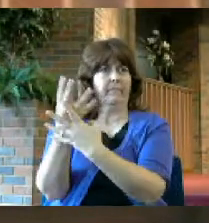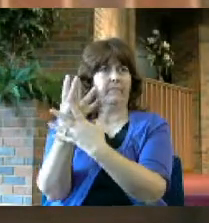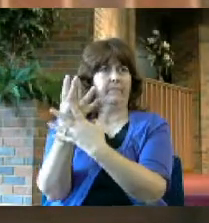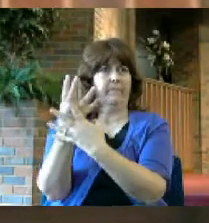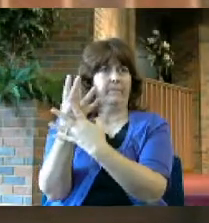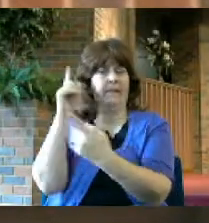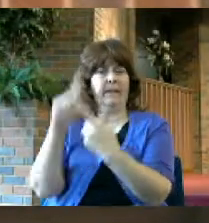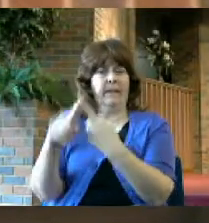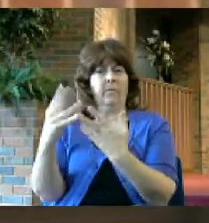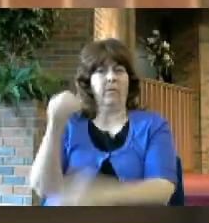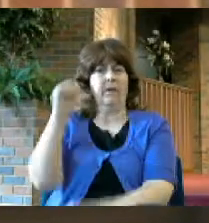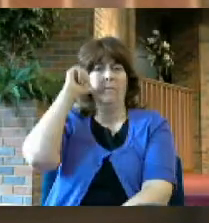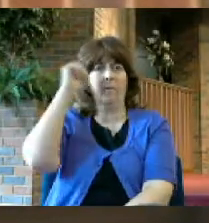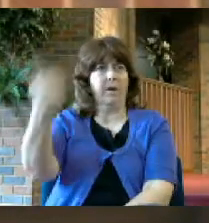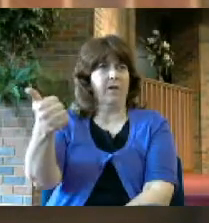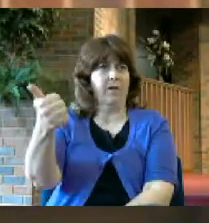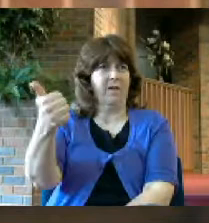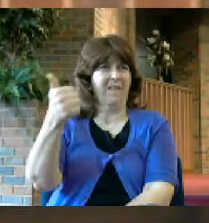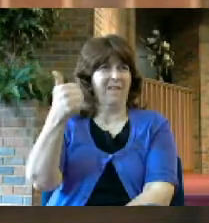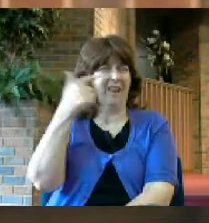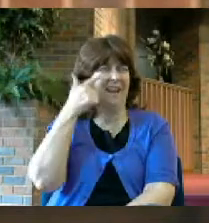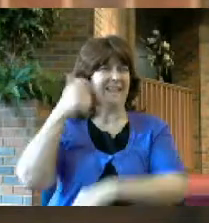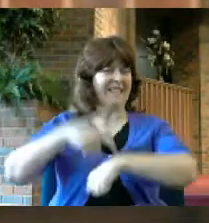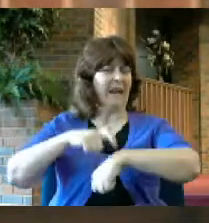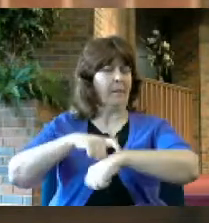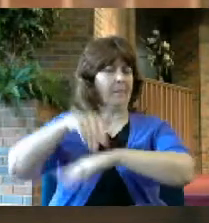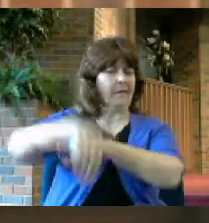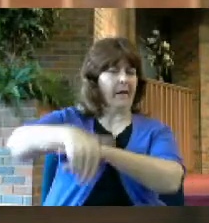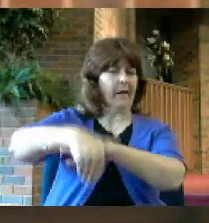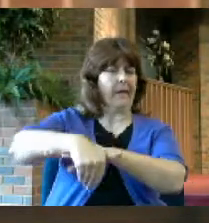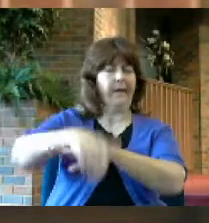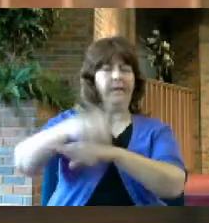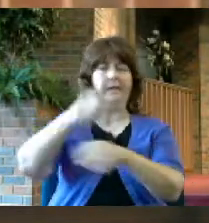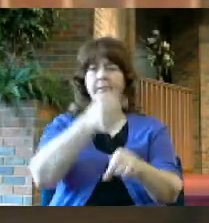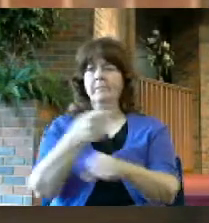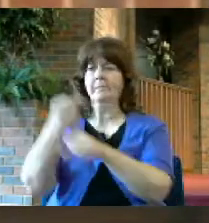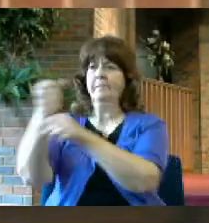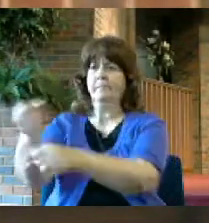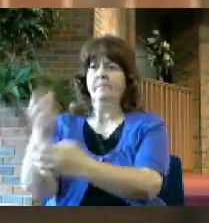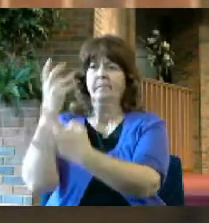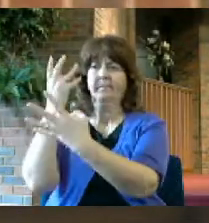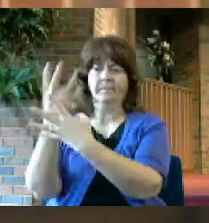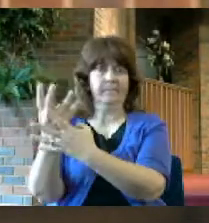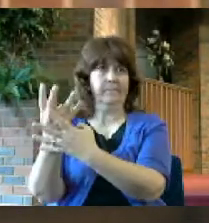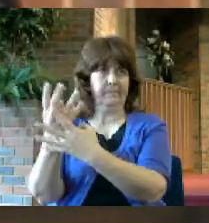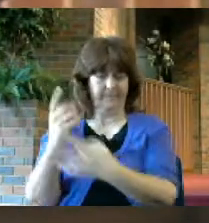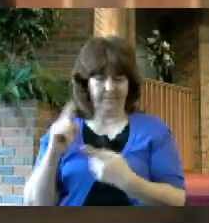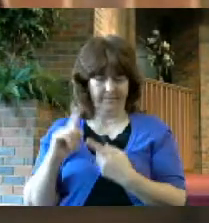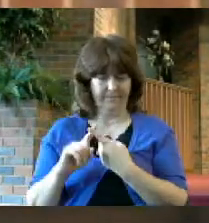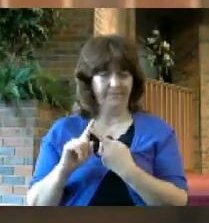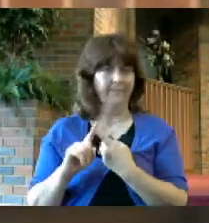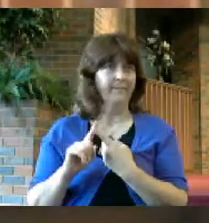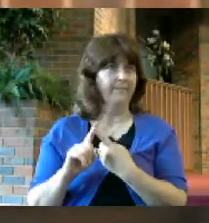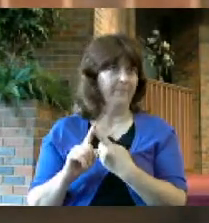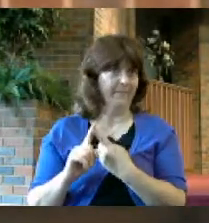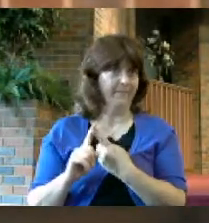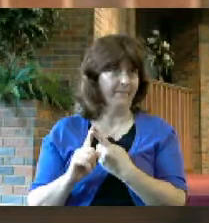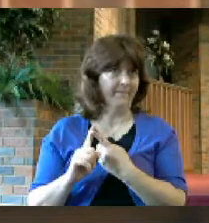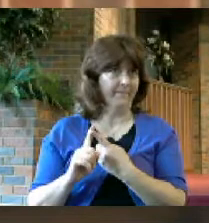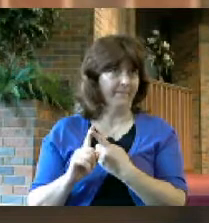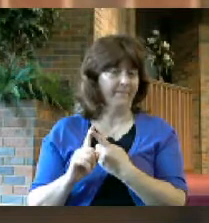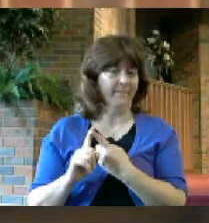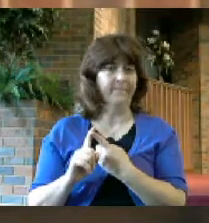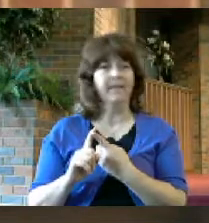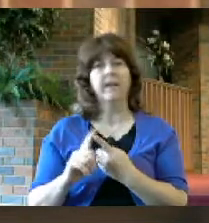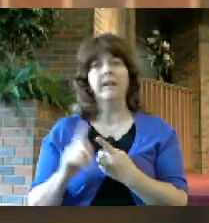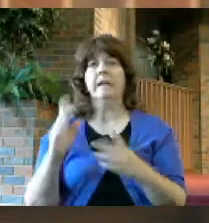Put them in custody. That's round one. They're going to have a conversation, and they're going to tell them not